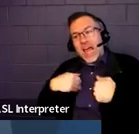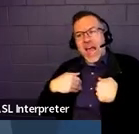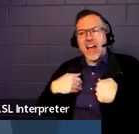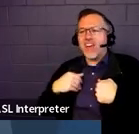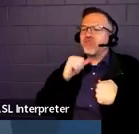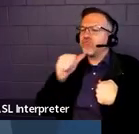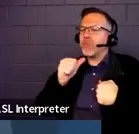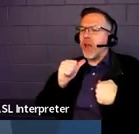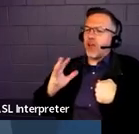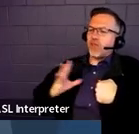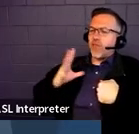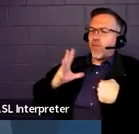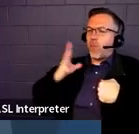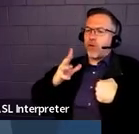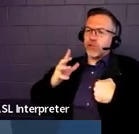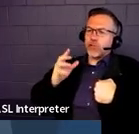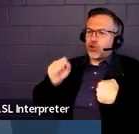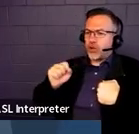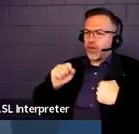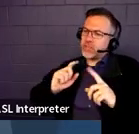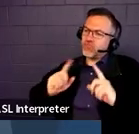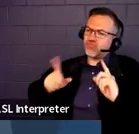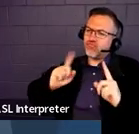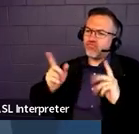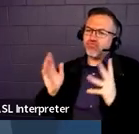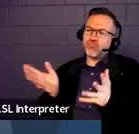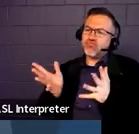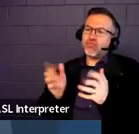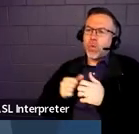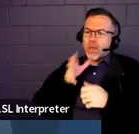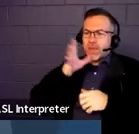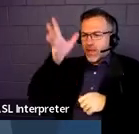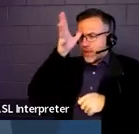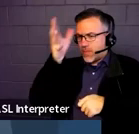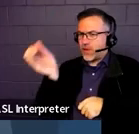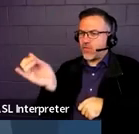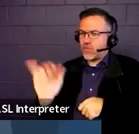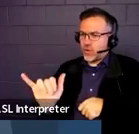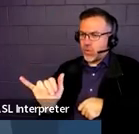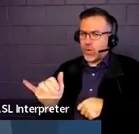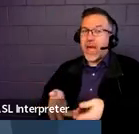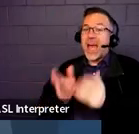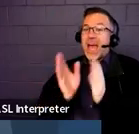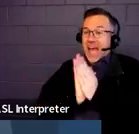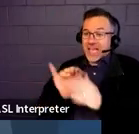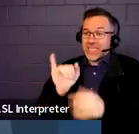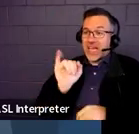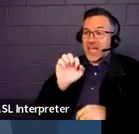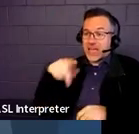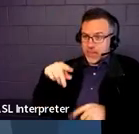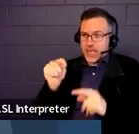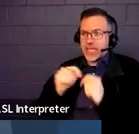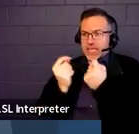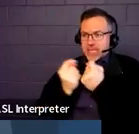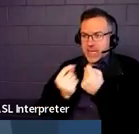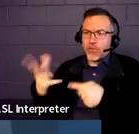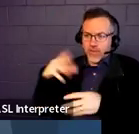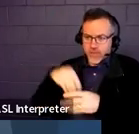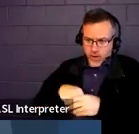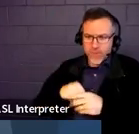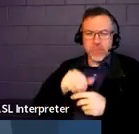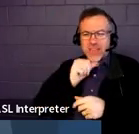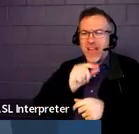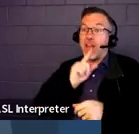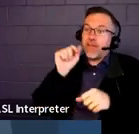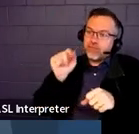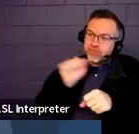that parent as well. Ask for the IEP to convene, but not as in a formal IEP meeting, but just to weigh out the